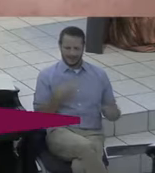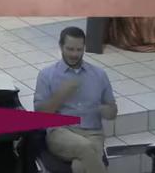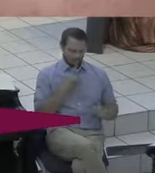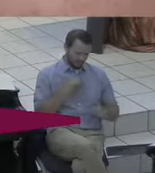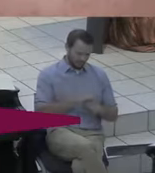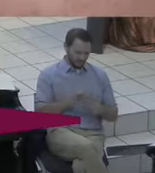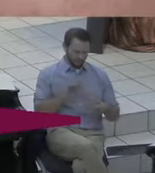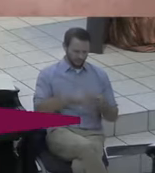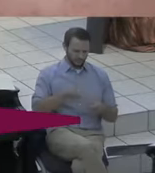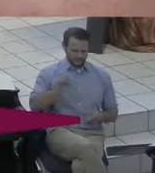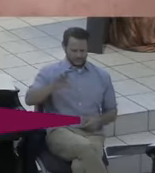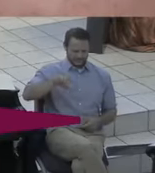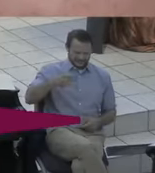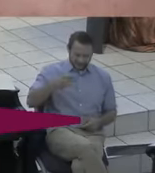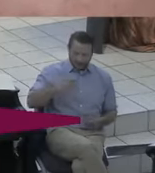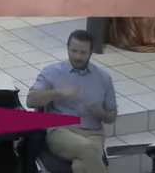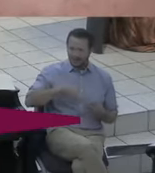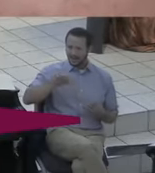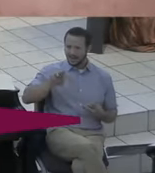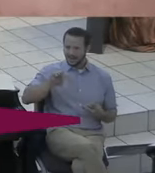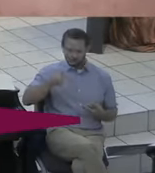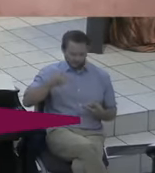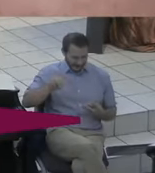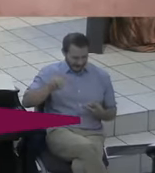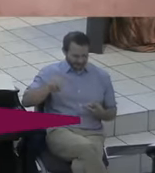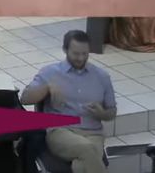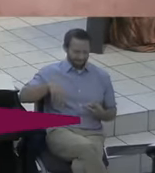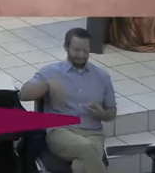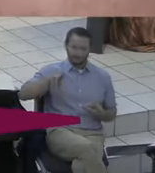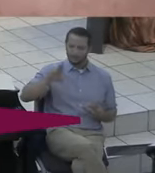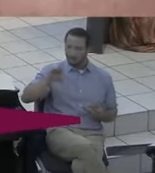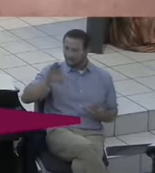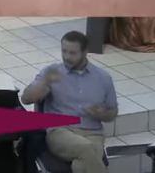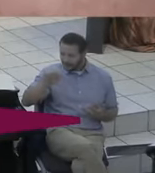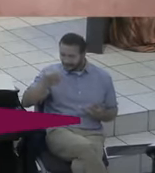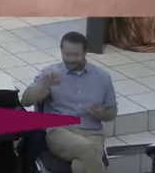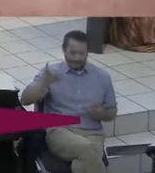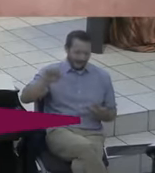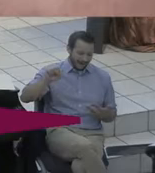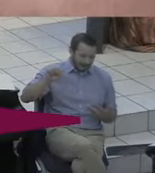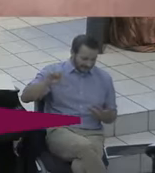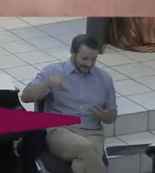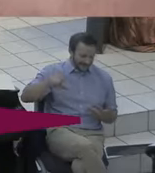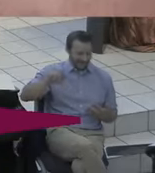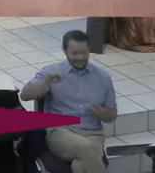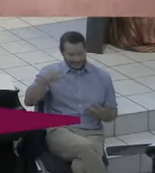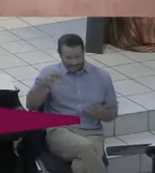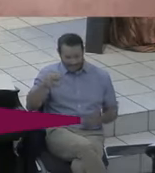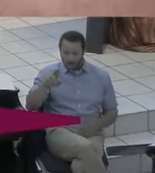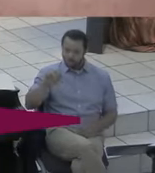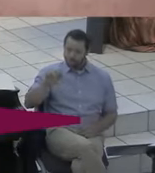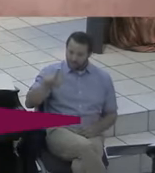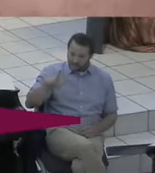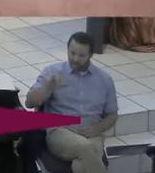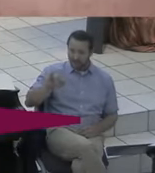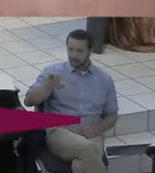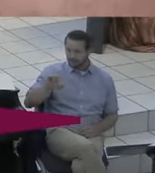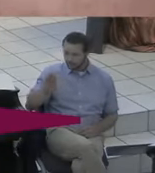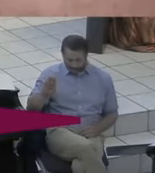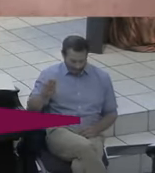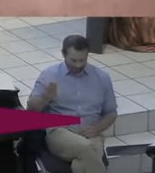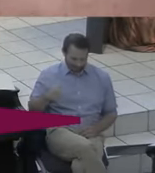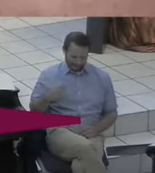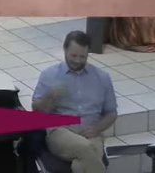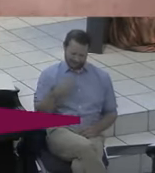Sarah and Abraham, to Rebekah and Isaac, and to Leah, Rachel, and Jacob.